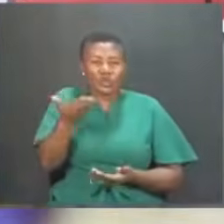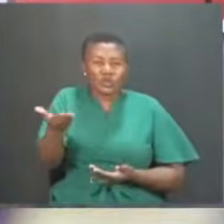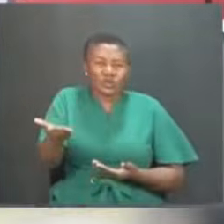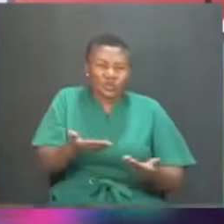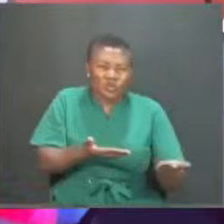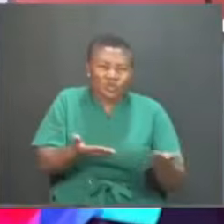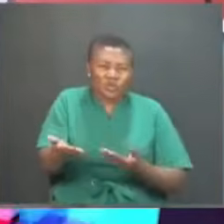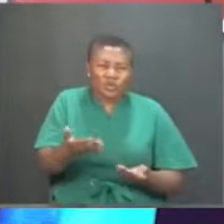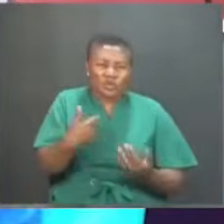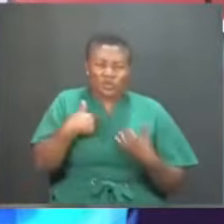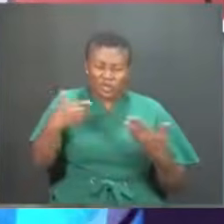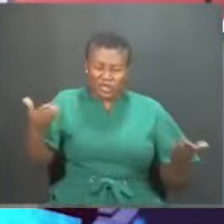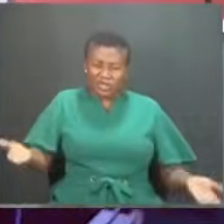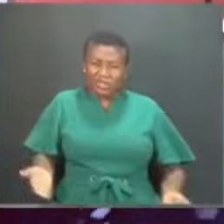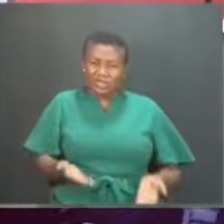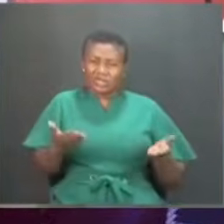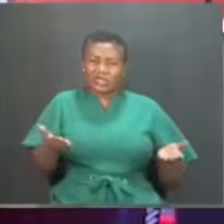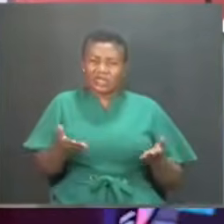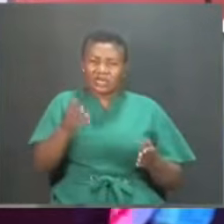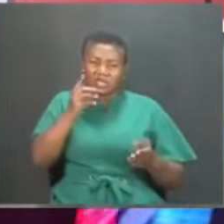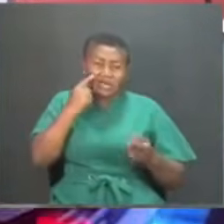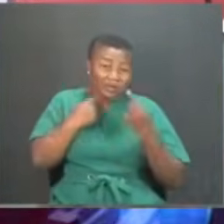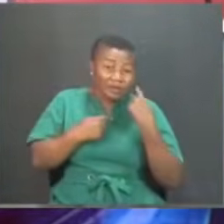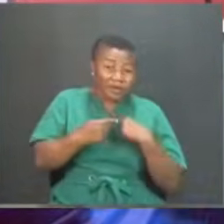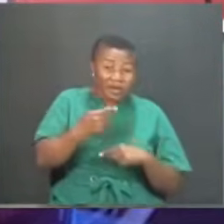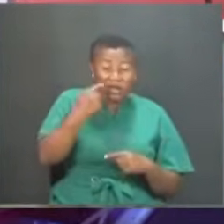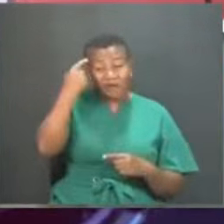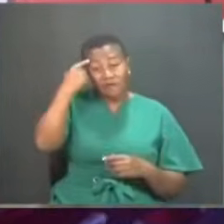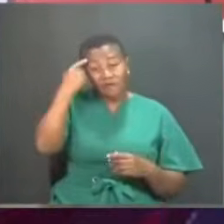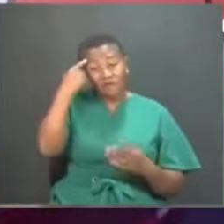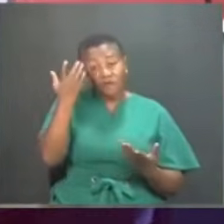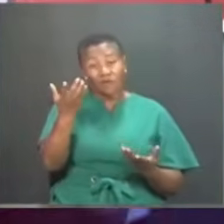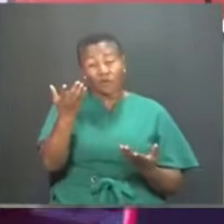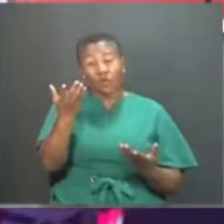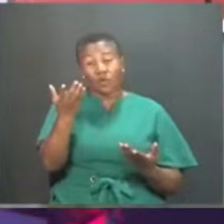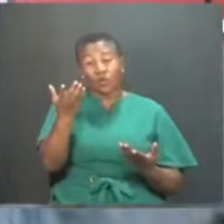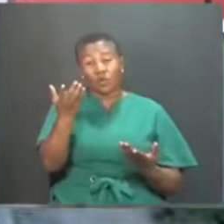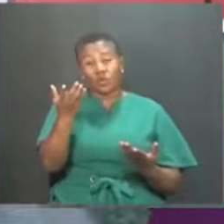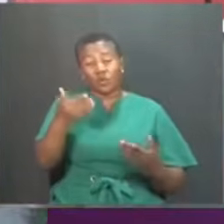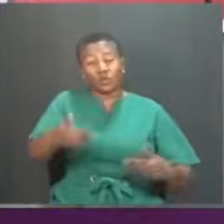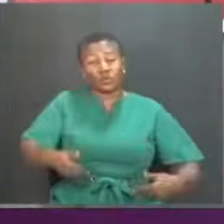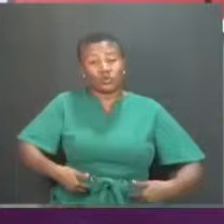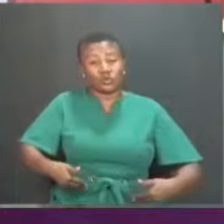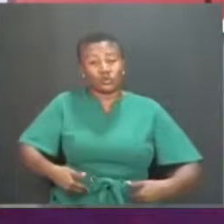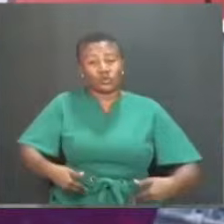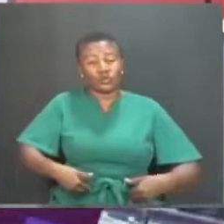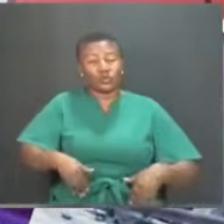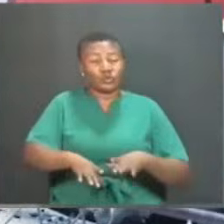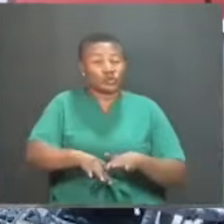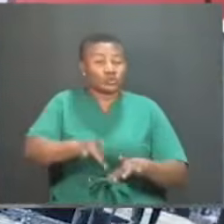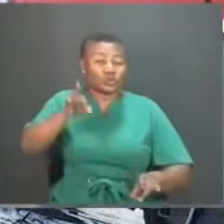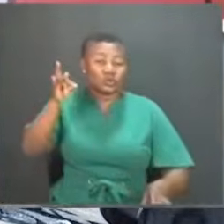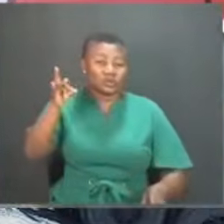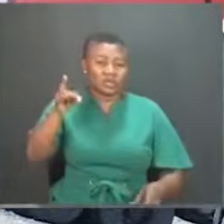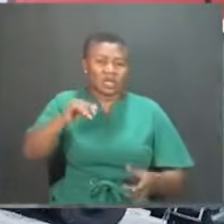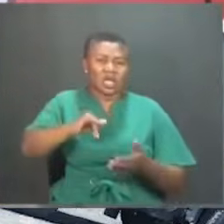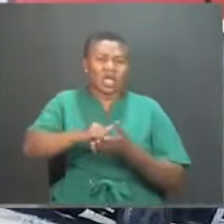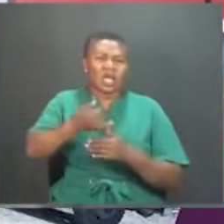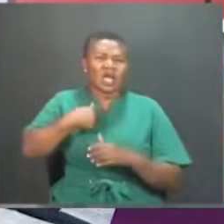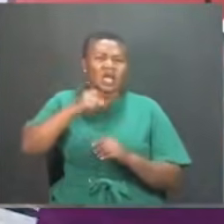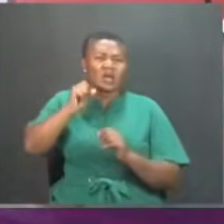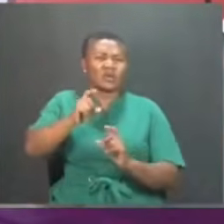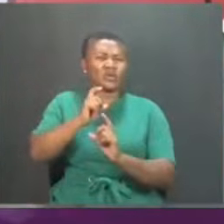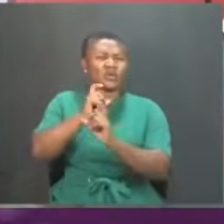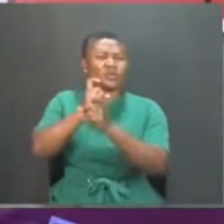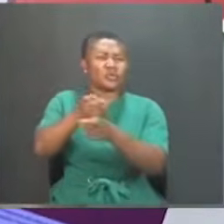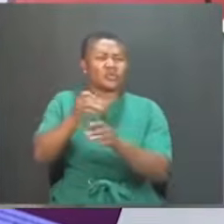mourning the loss of innocent souls. I don't know how the families will be compensated, because the